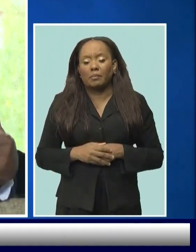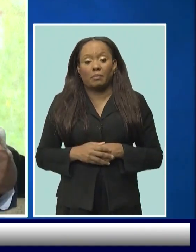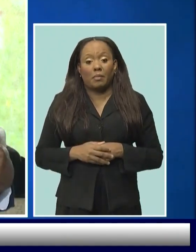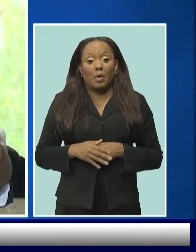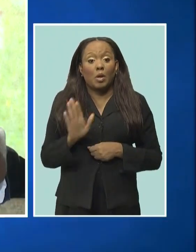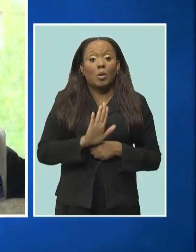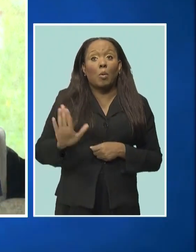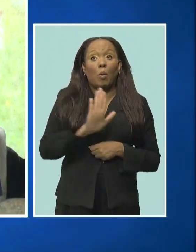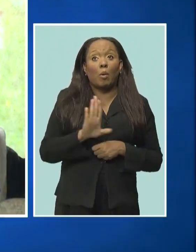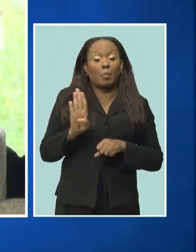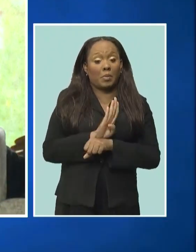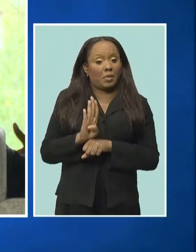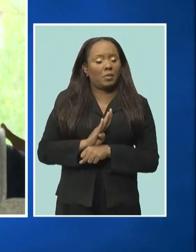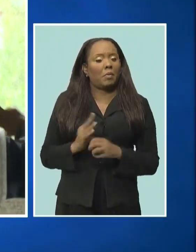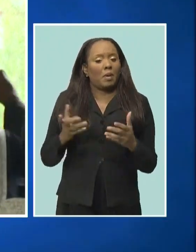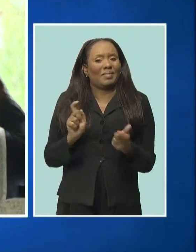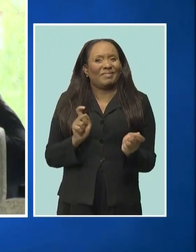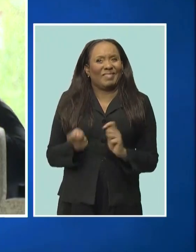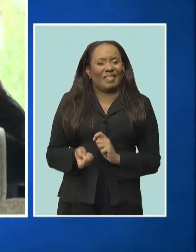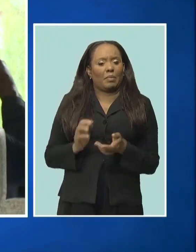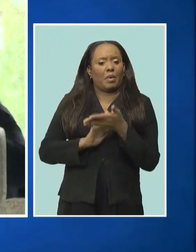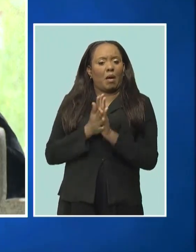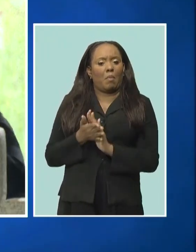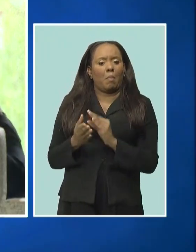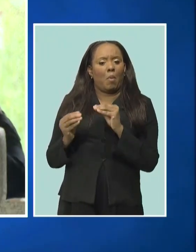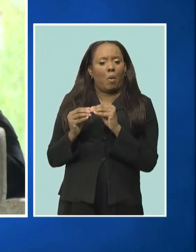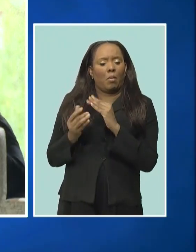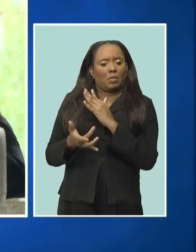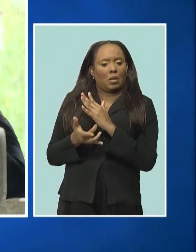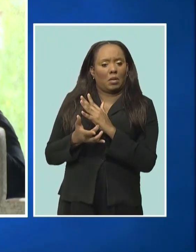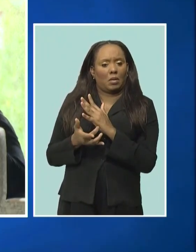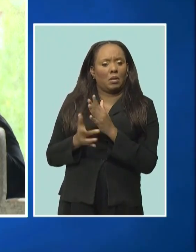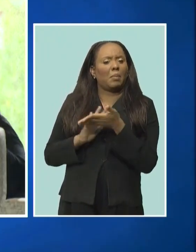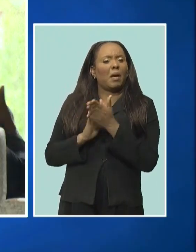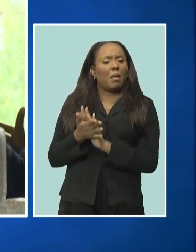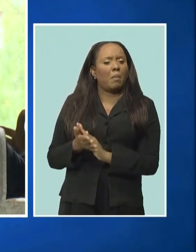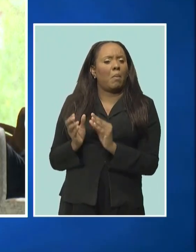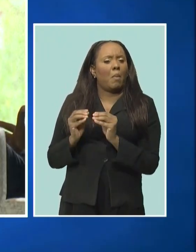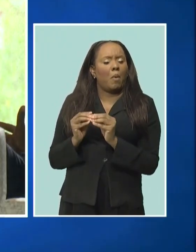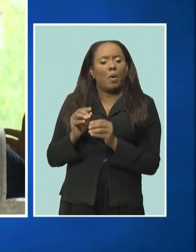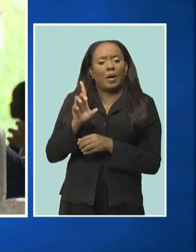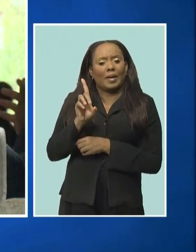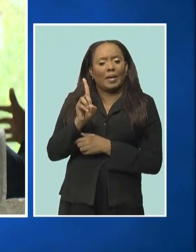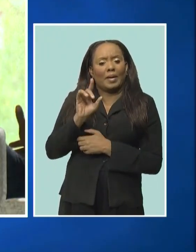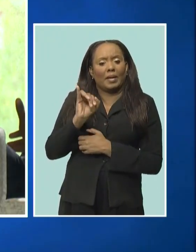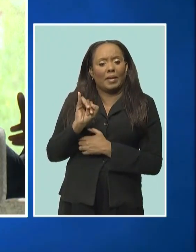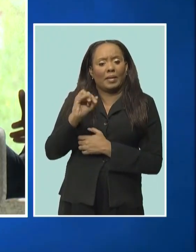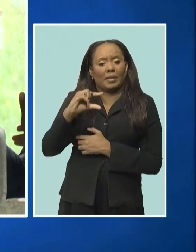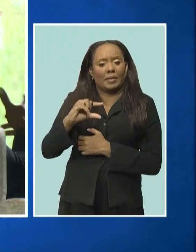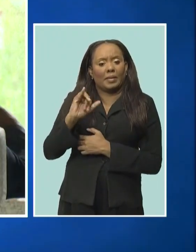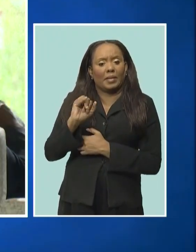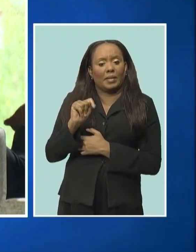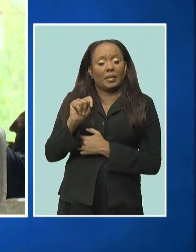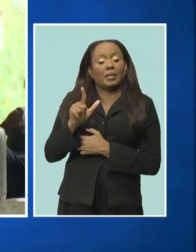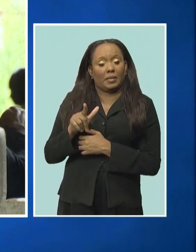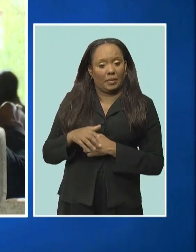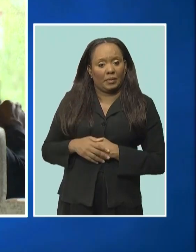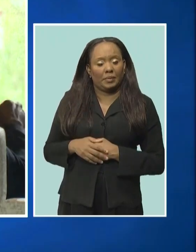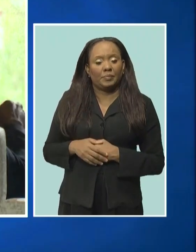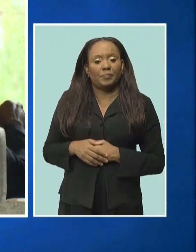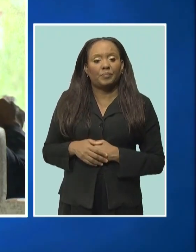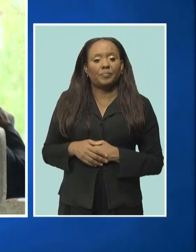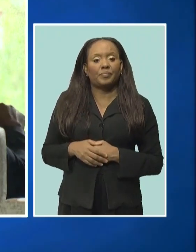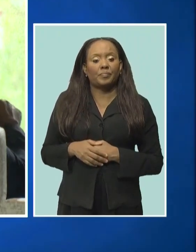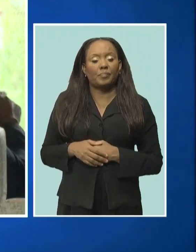the banks have made the investment in terms of bringing the digital platforms to you, the adoption of that now is really going